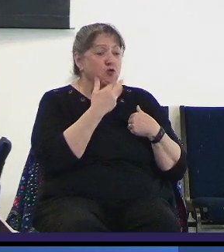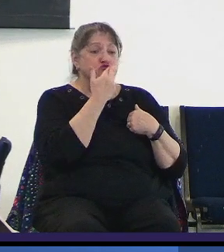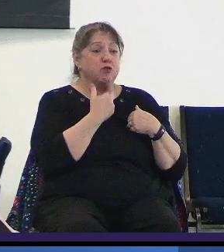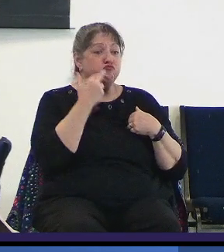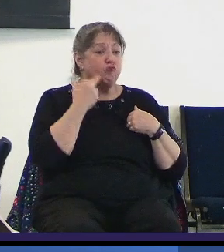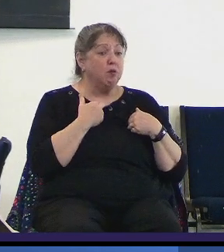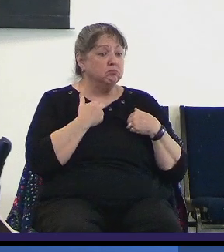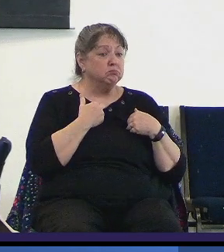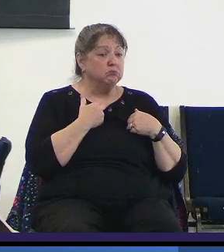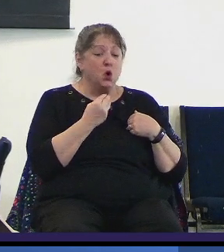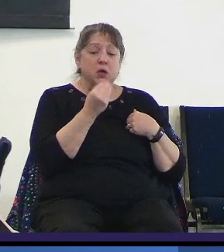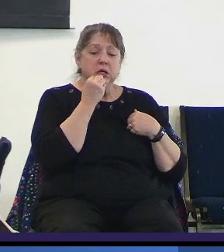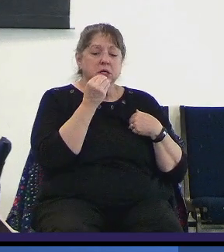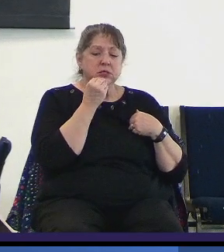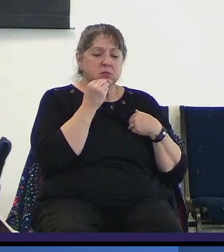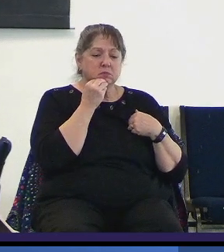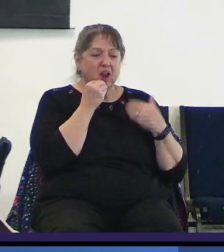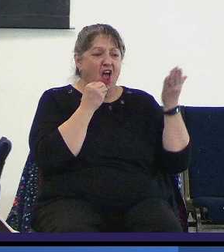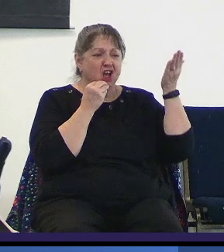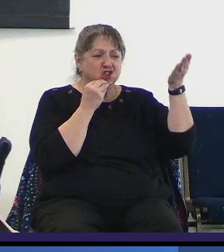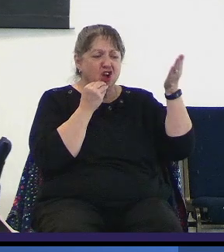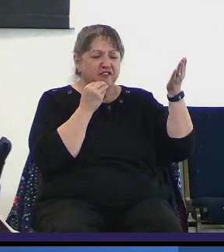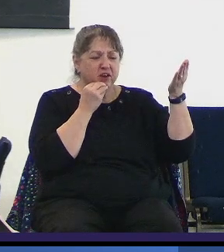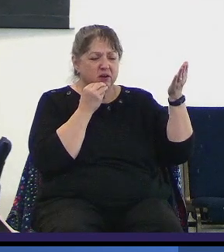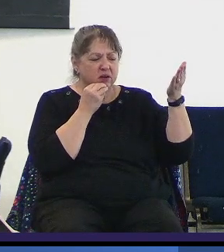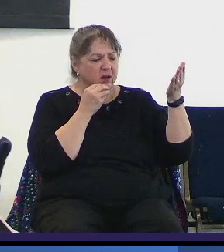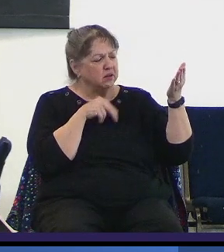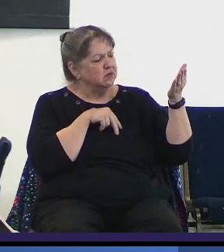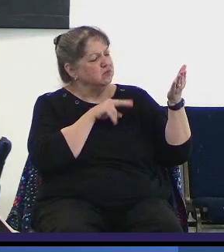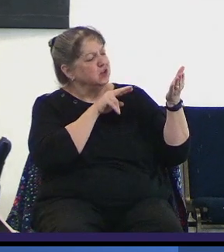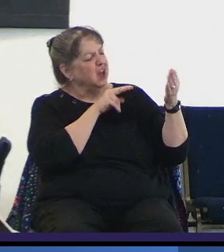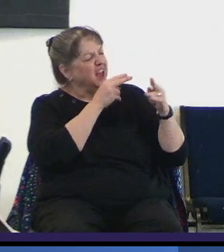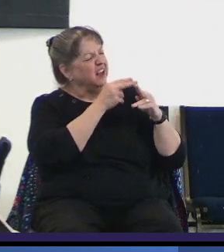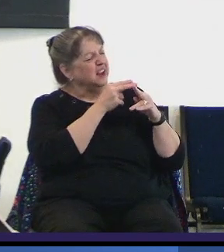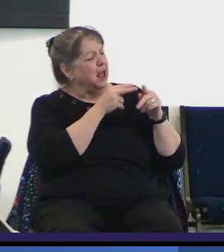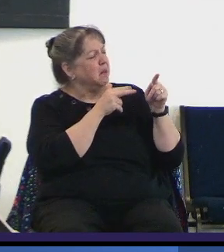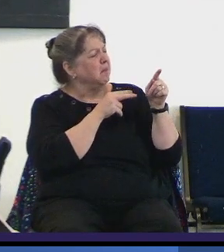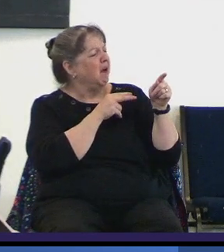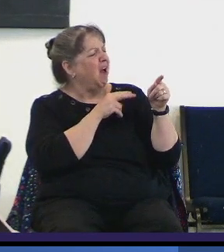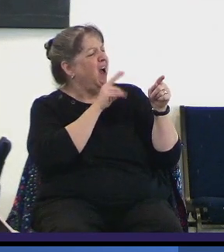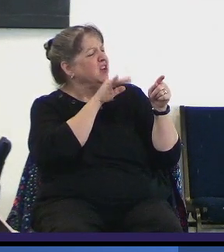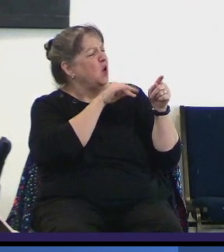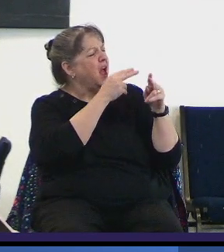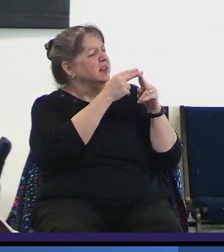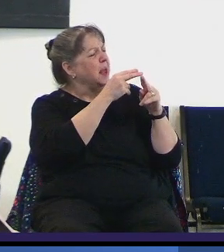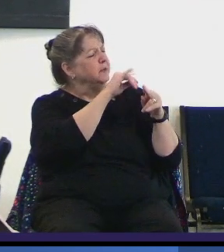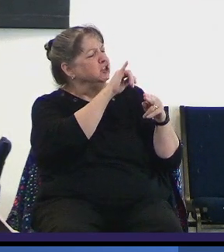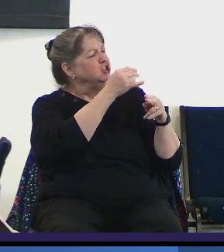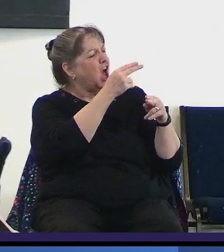you, they open often. Notice the name on their tag. If it's a Bible name, jump on that one, buddy.